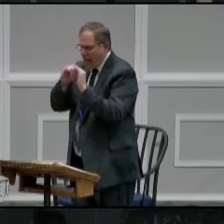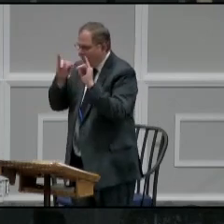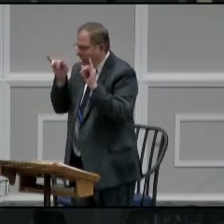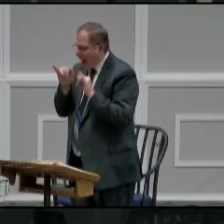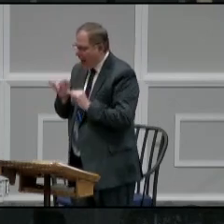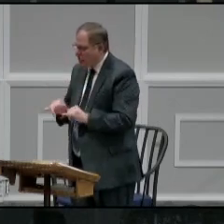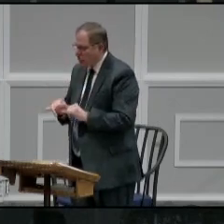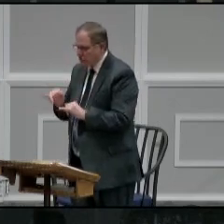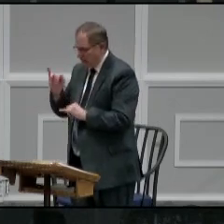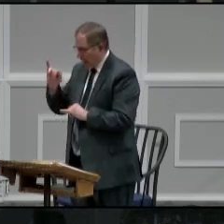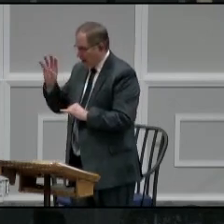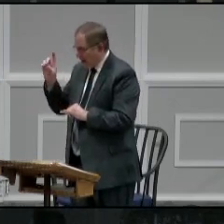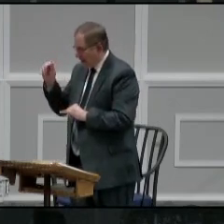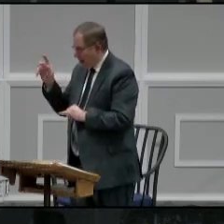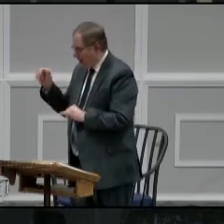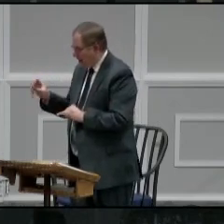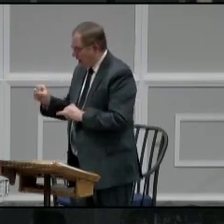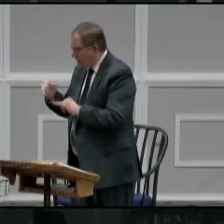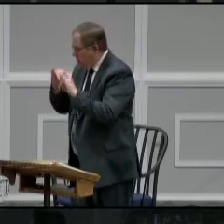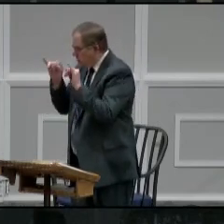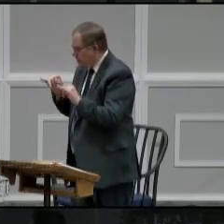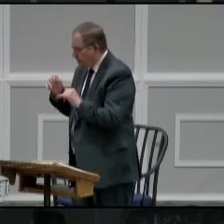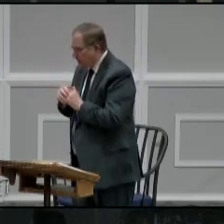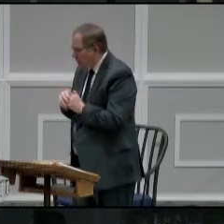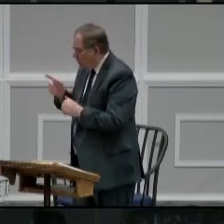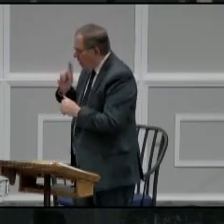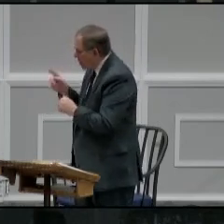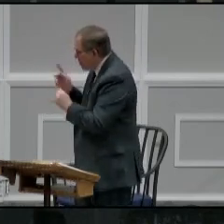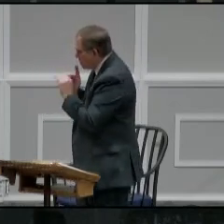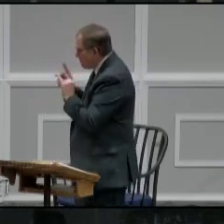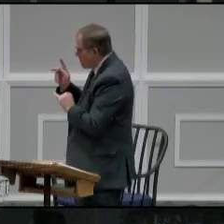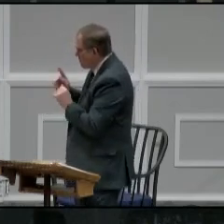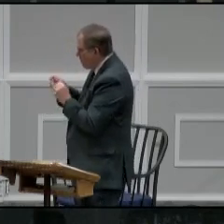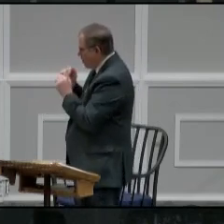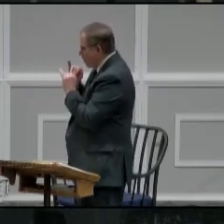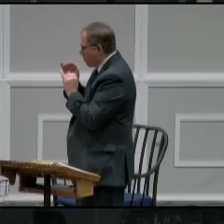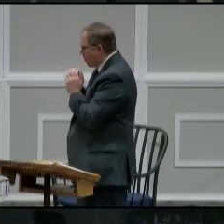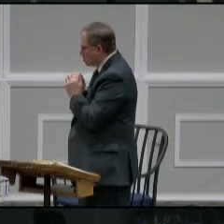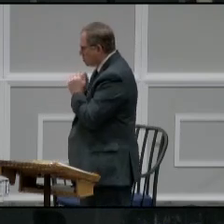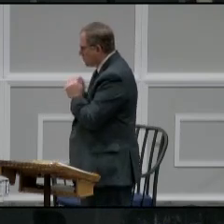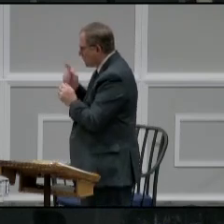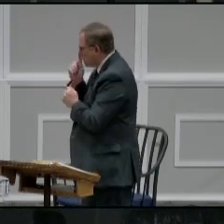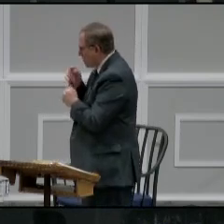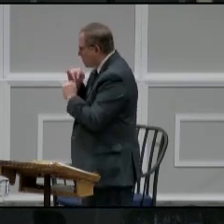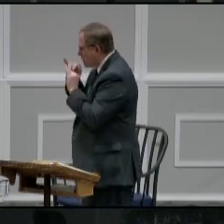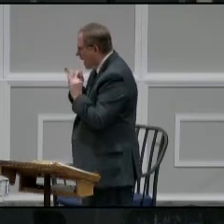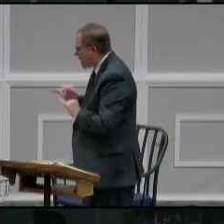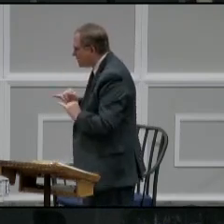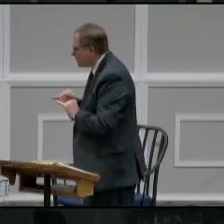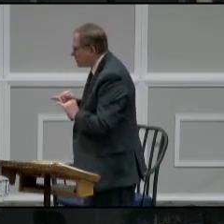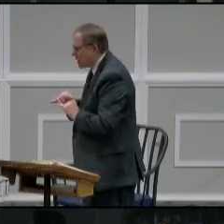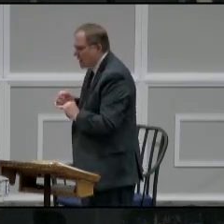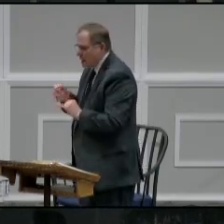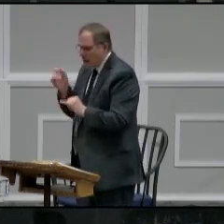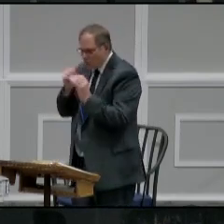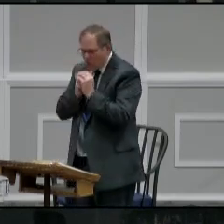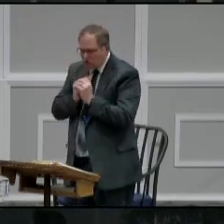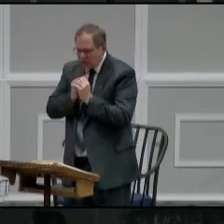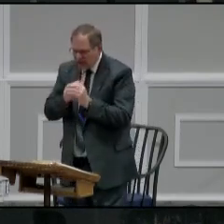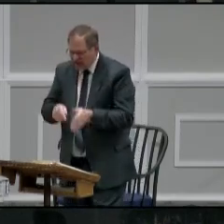some of the different religions where people are worshiping these false gods. They're worshiping these